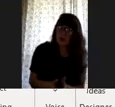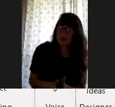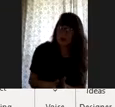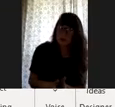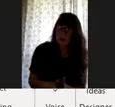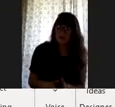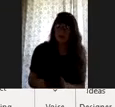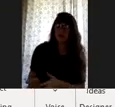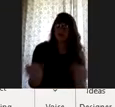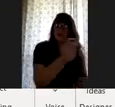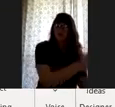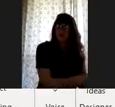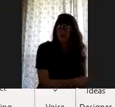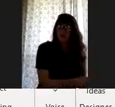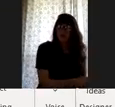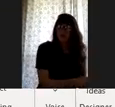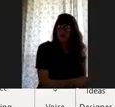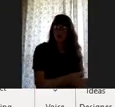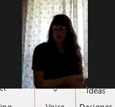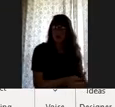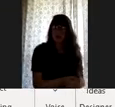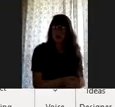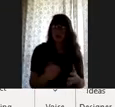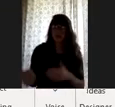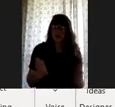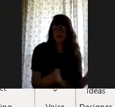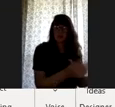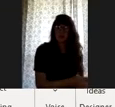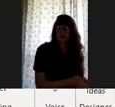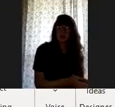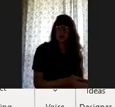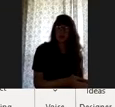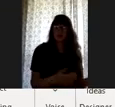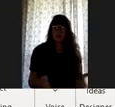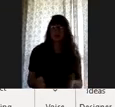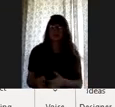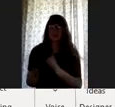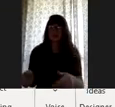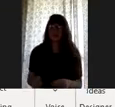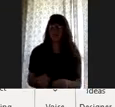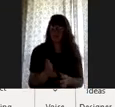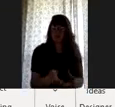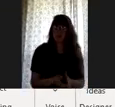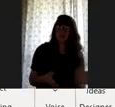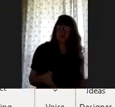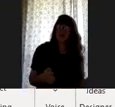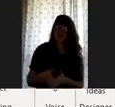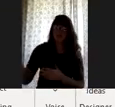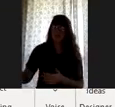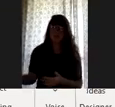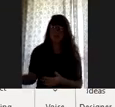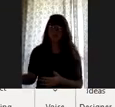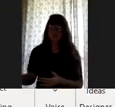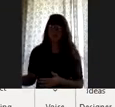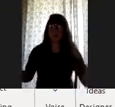Spirit, which goes back to the Trinity, like I was talking about earlier. Father, mm-hmm. Son, Holy Spirit. Okay, because right. You can't have one without the other, and you can't have the other